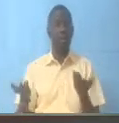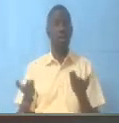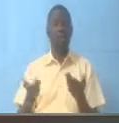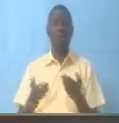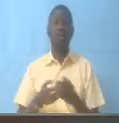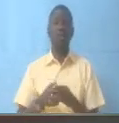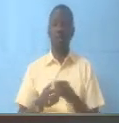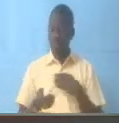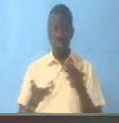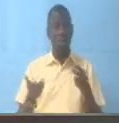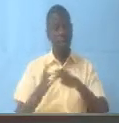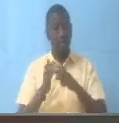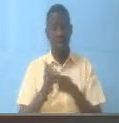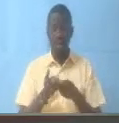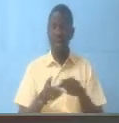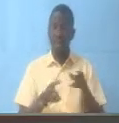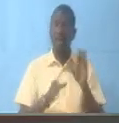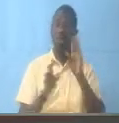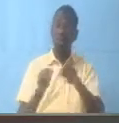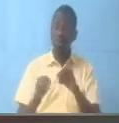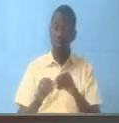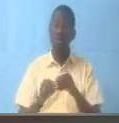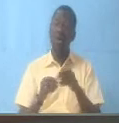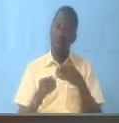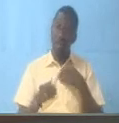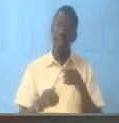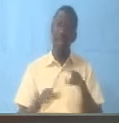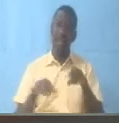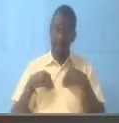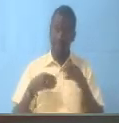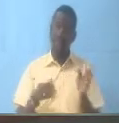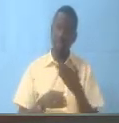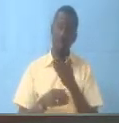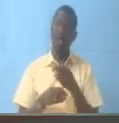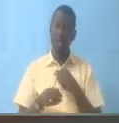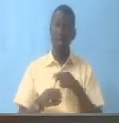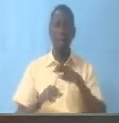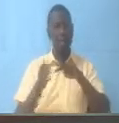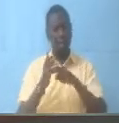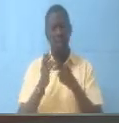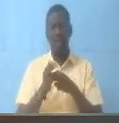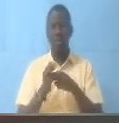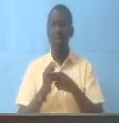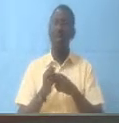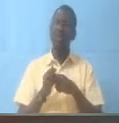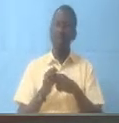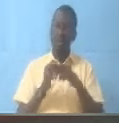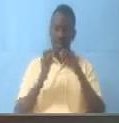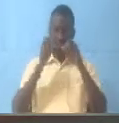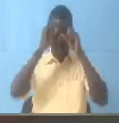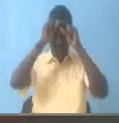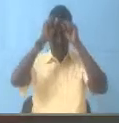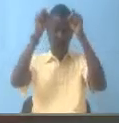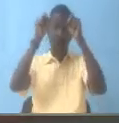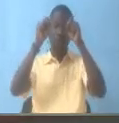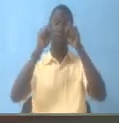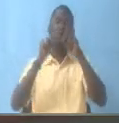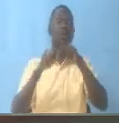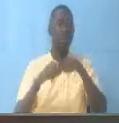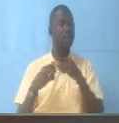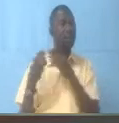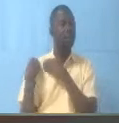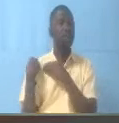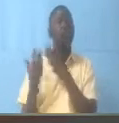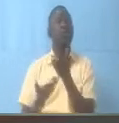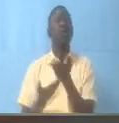it. And the president is the head of the government. buñ fayoon ndampaañ loolu rek dafay mel ni ñoom gàddu nañ nag liñ def